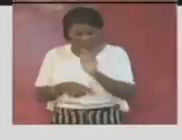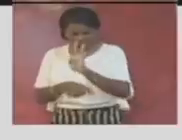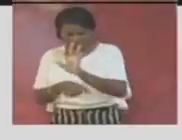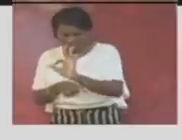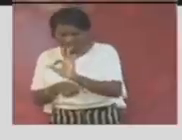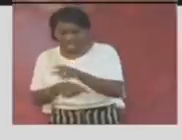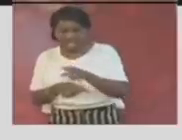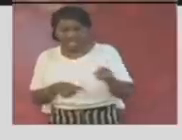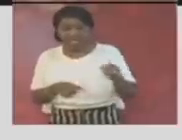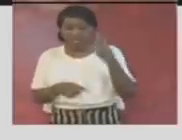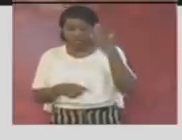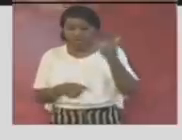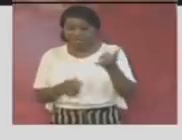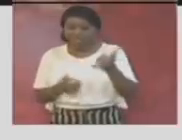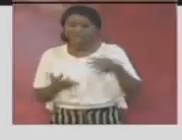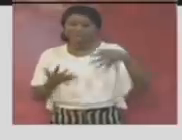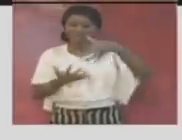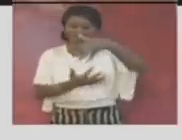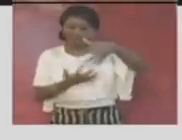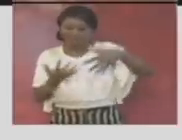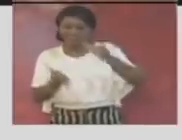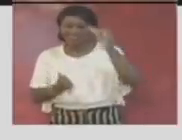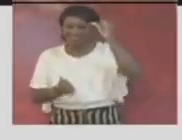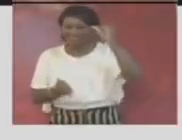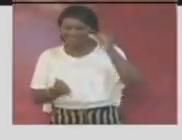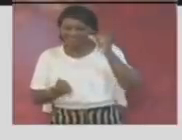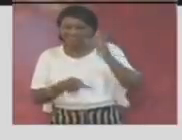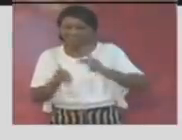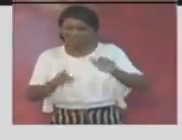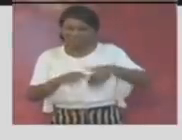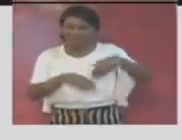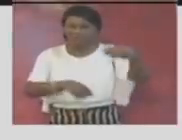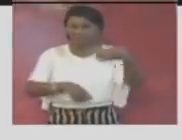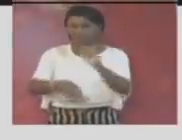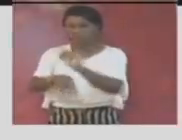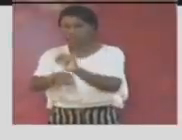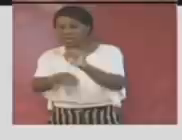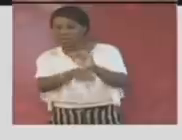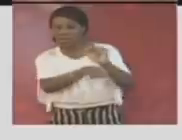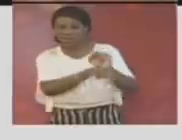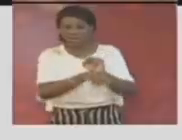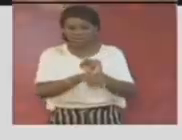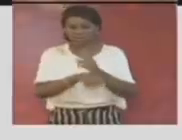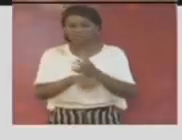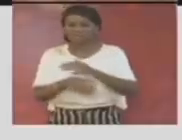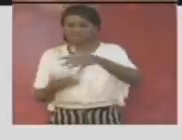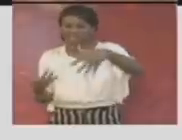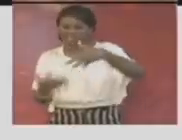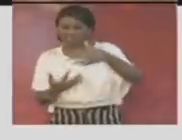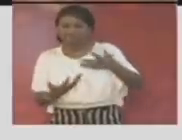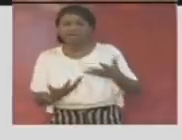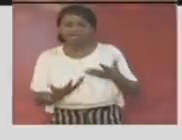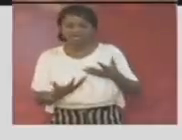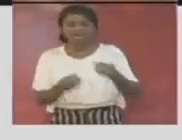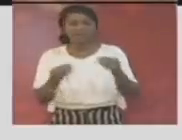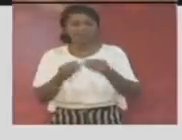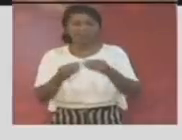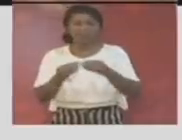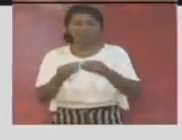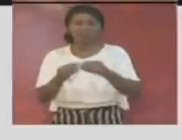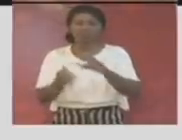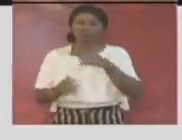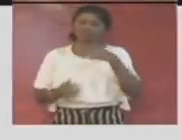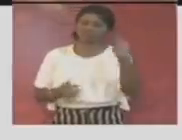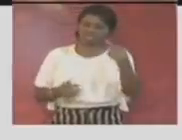the movement of the adult working population interacting with each other, and therefore at higher risk of coming